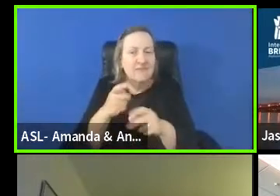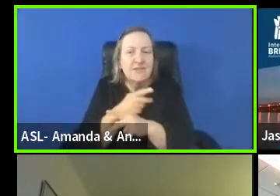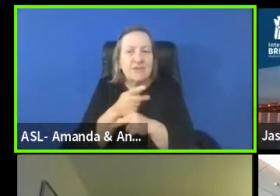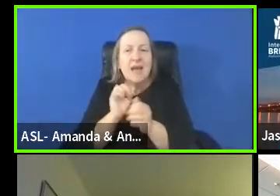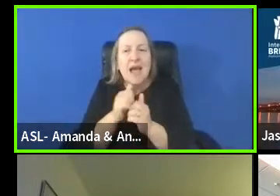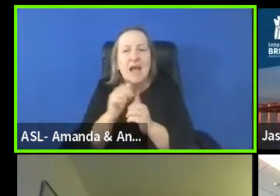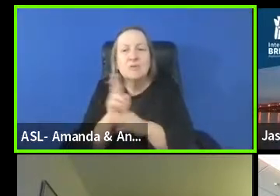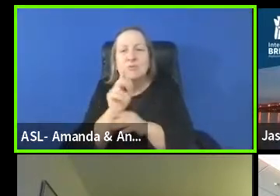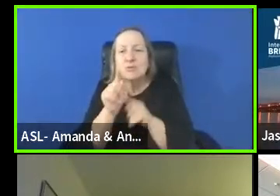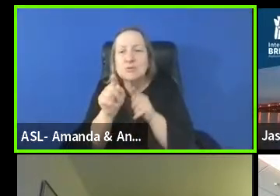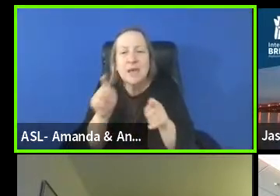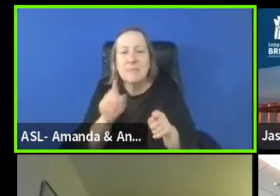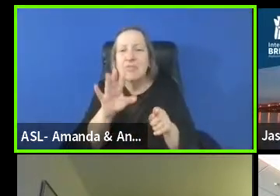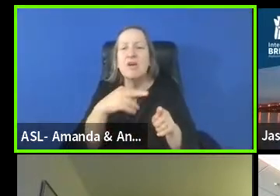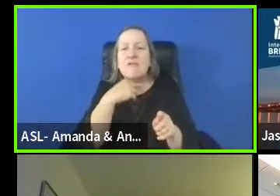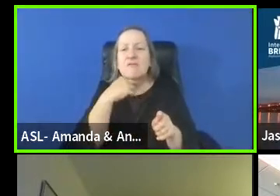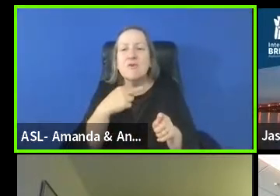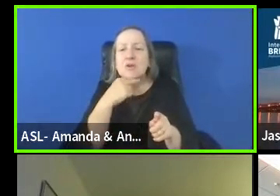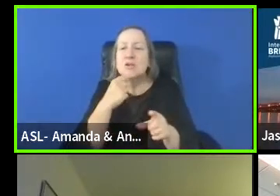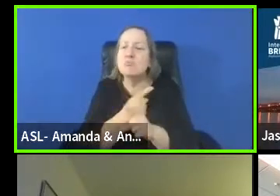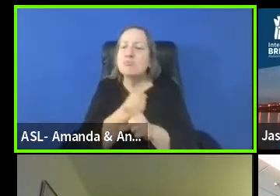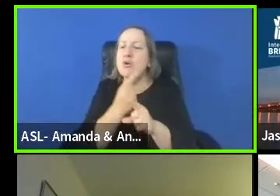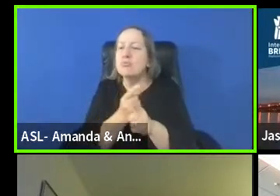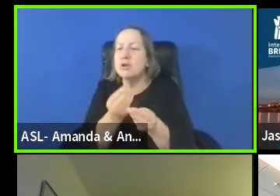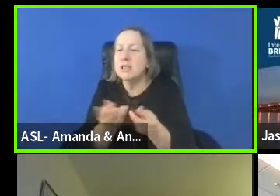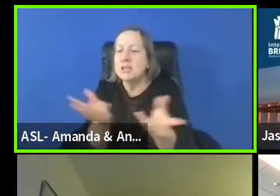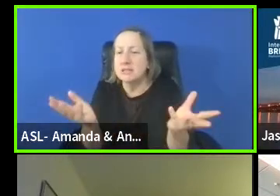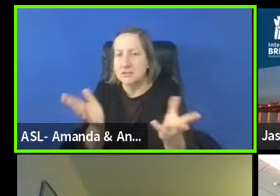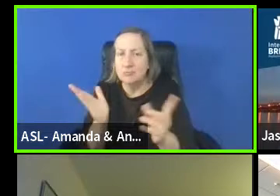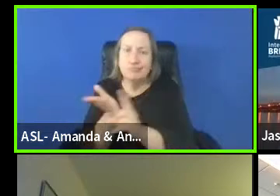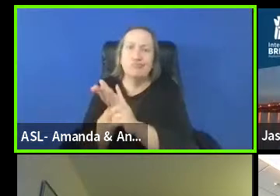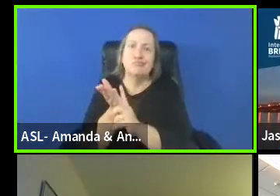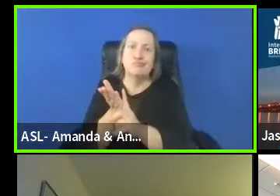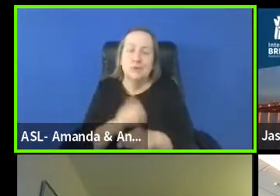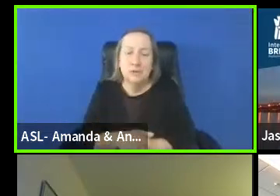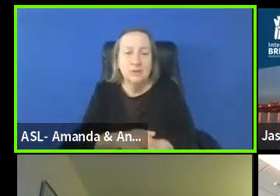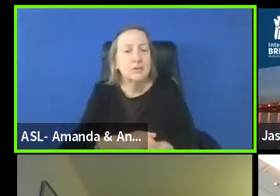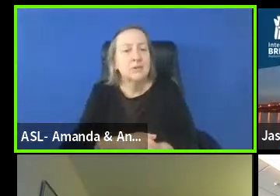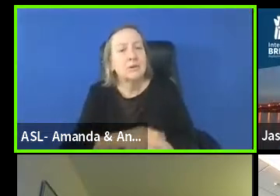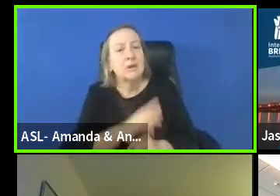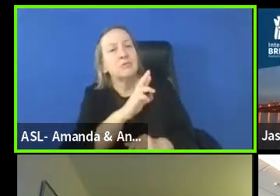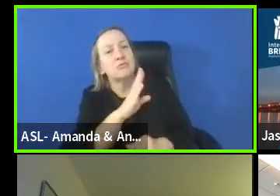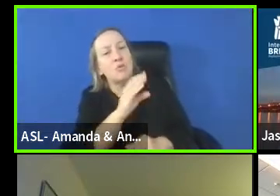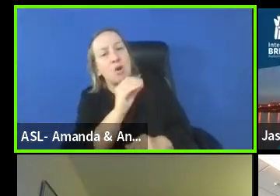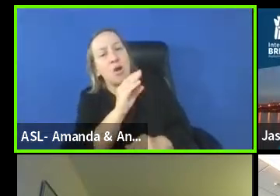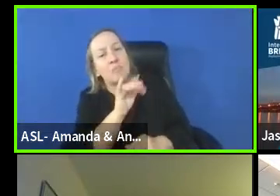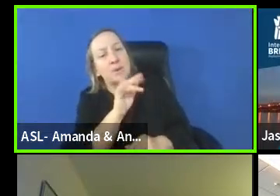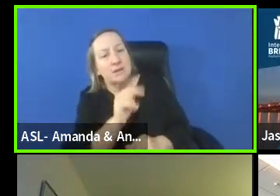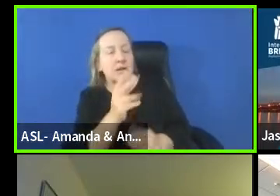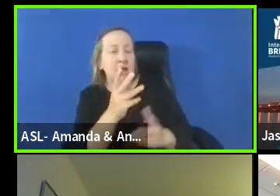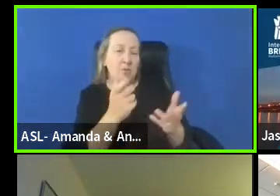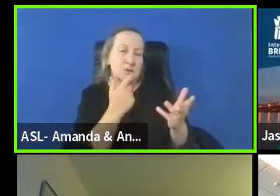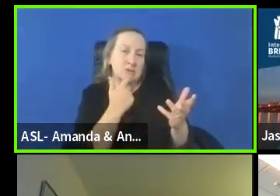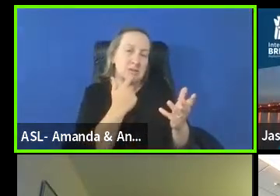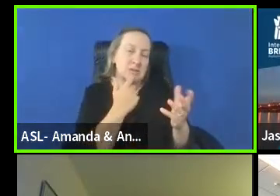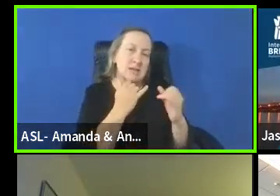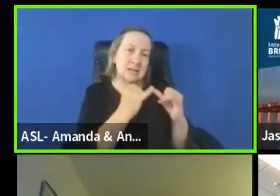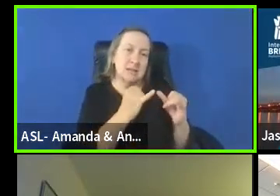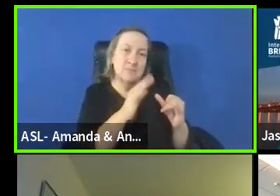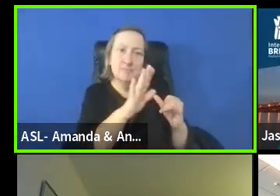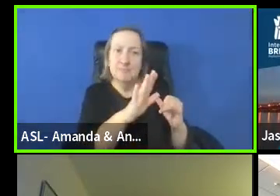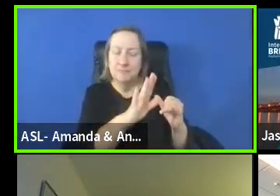use them and how to use their voices appropriately. So Robin, I like to echo your